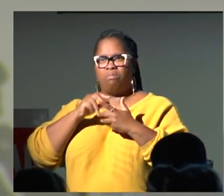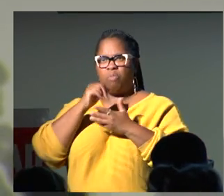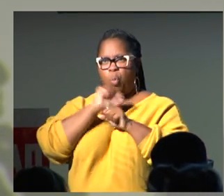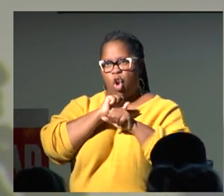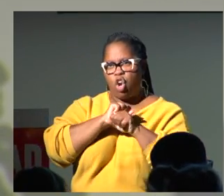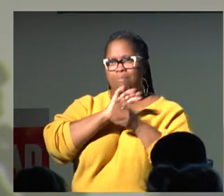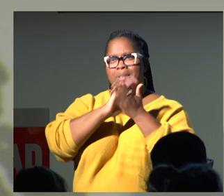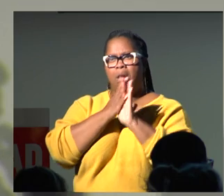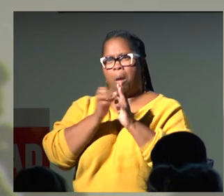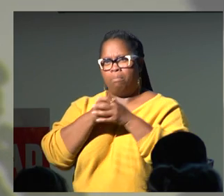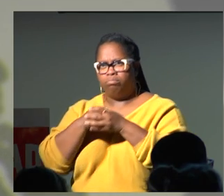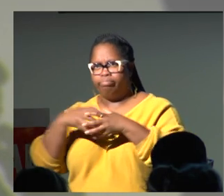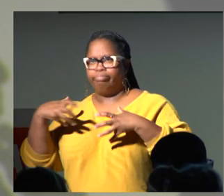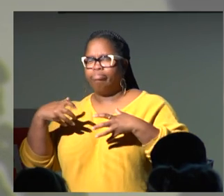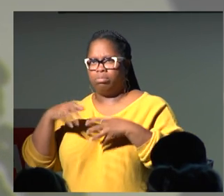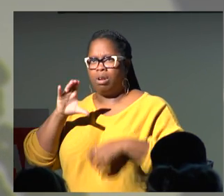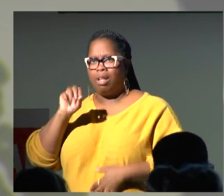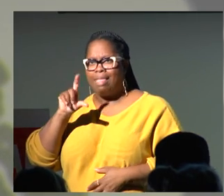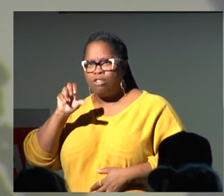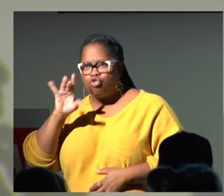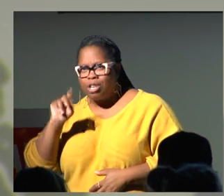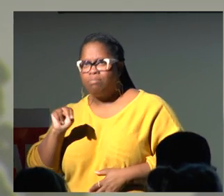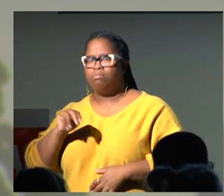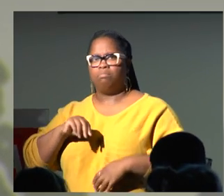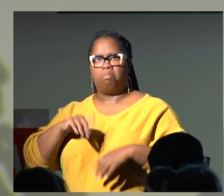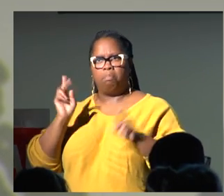getting visibility. They're being seen, you know.